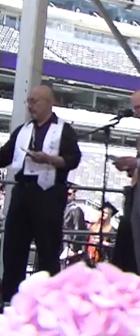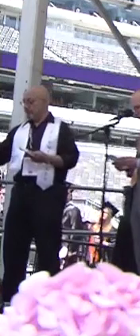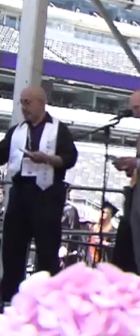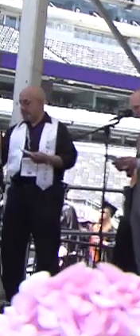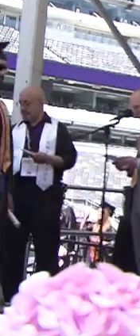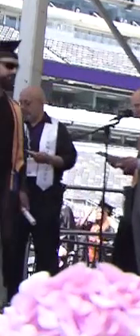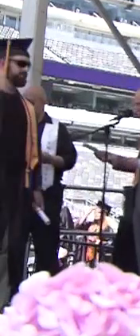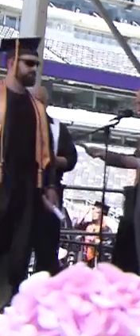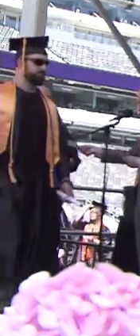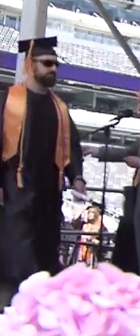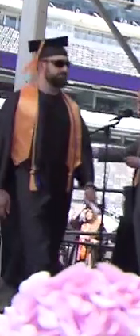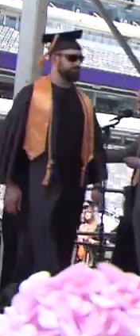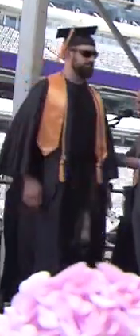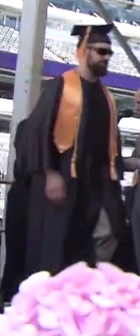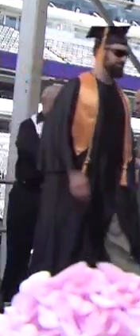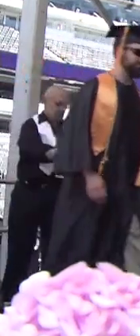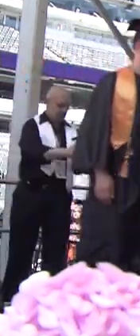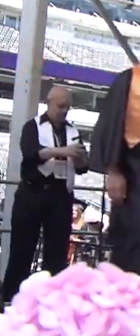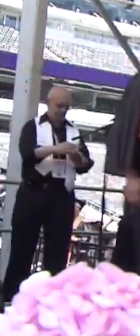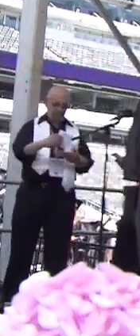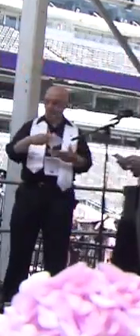Daniel Riley.